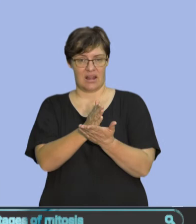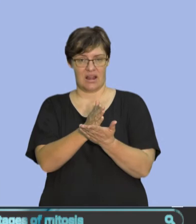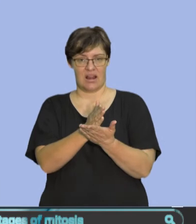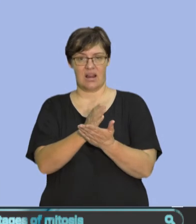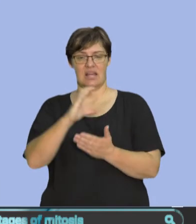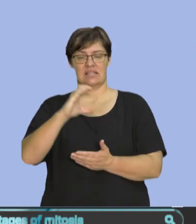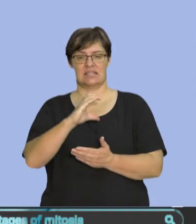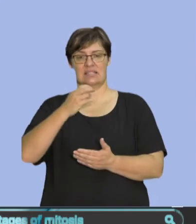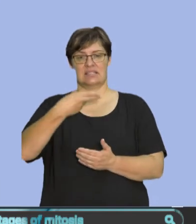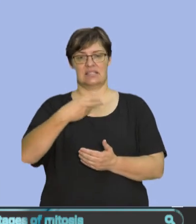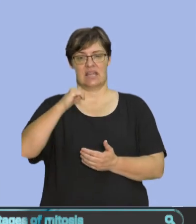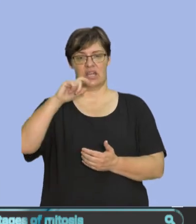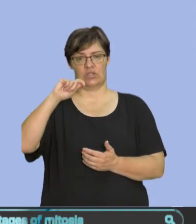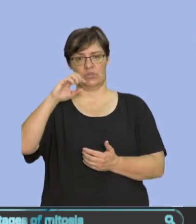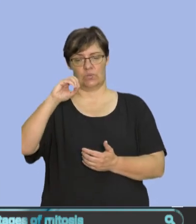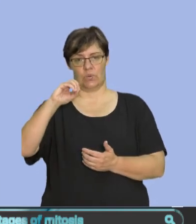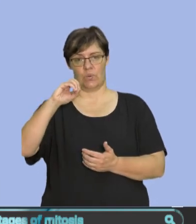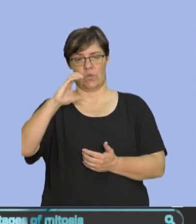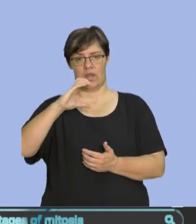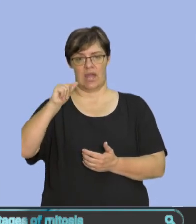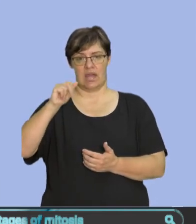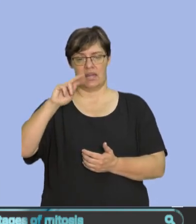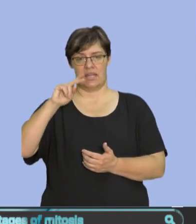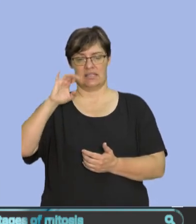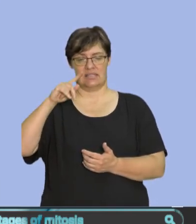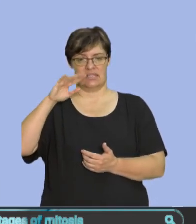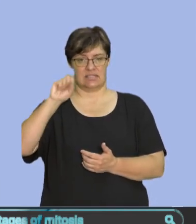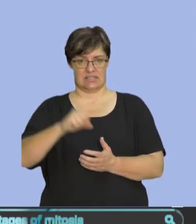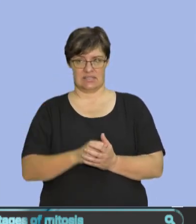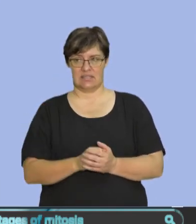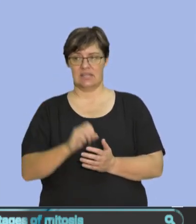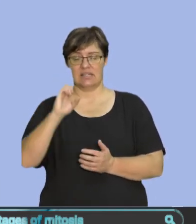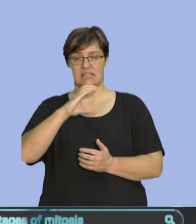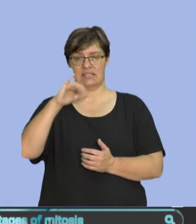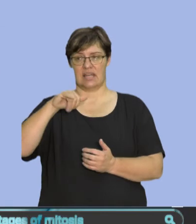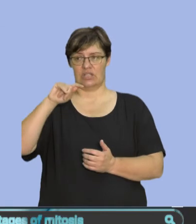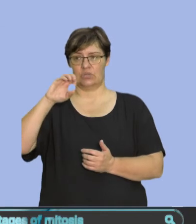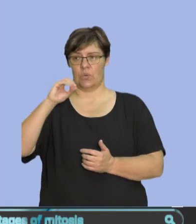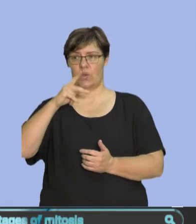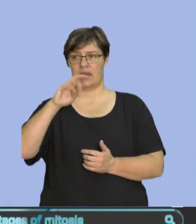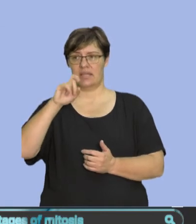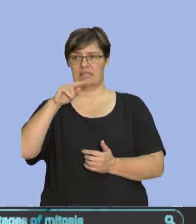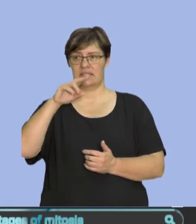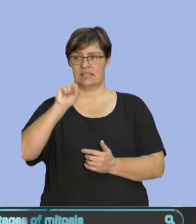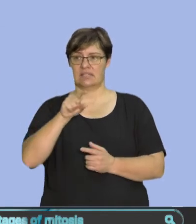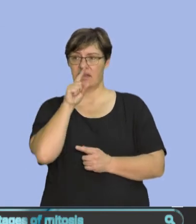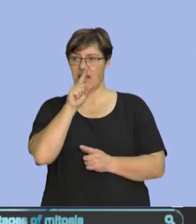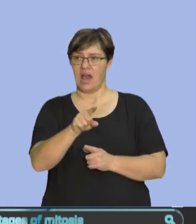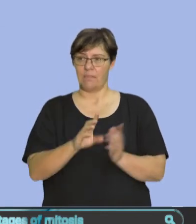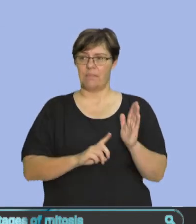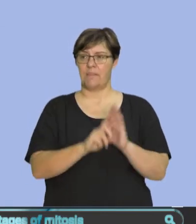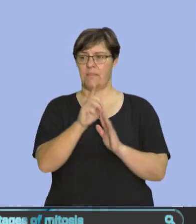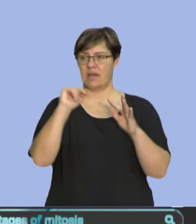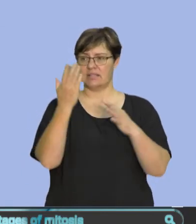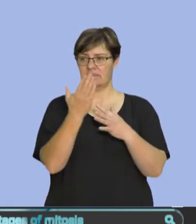of cytokinesis starting to occur. And I'm going to click on cytokinesis, and where we see now the cytoplasm